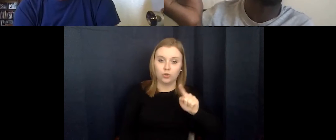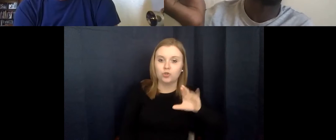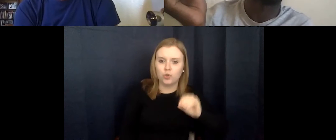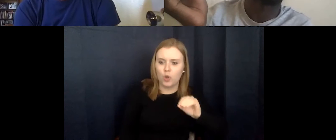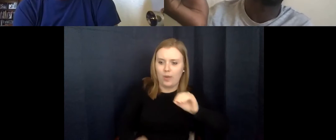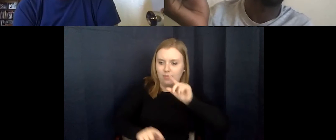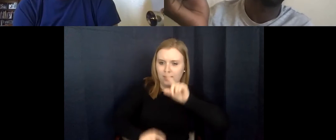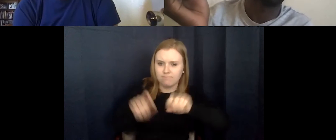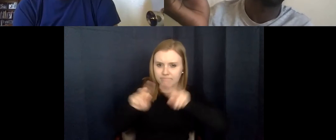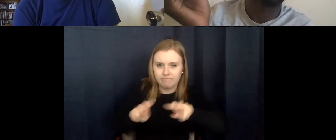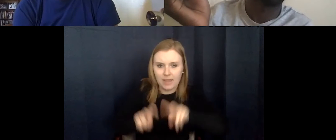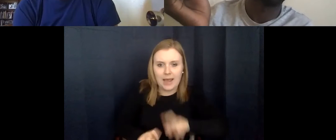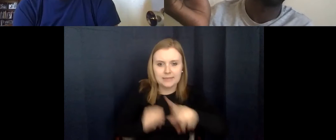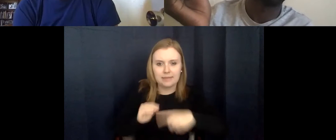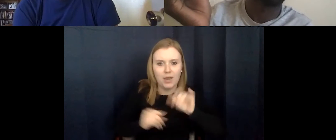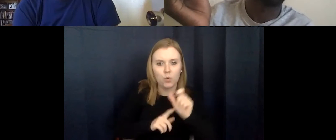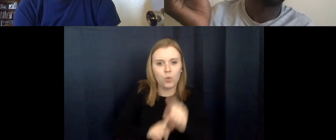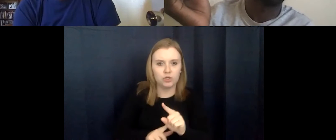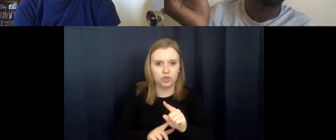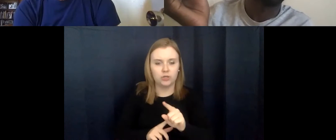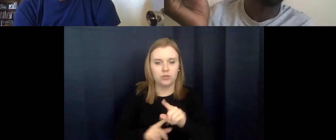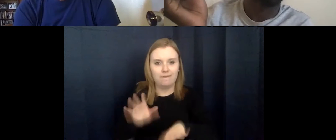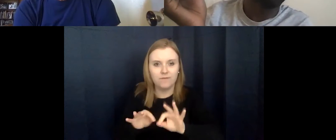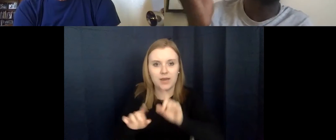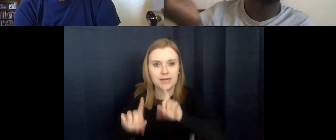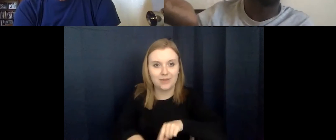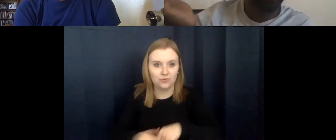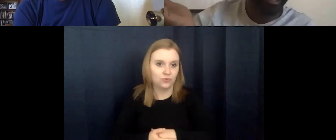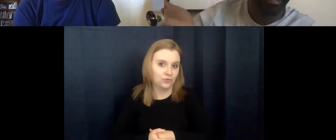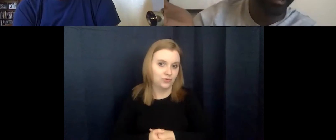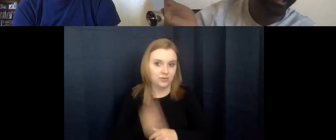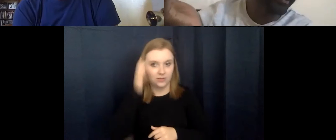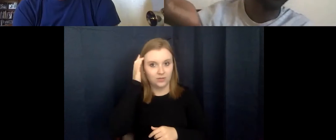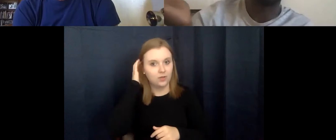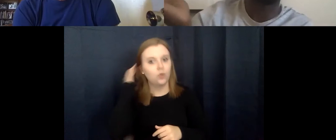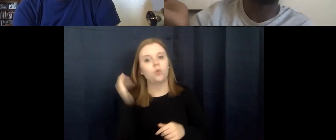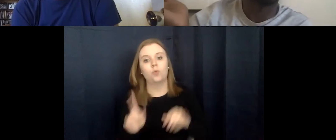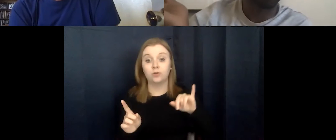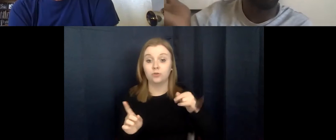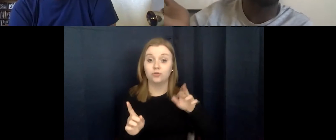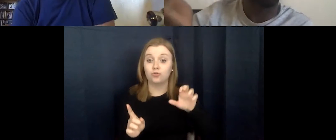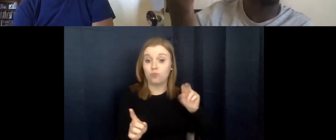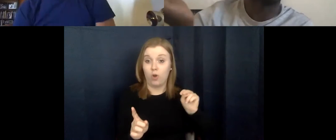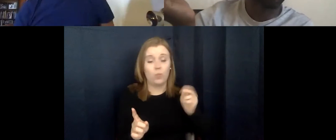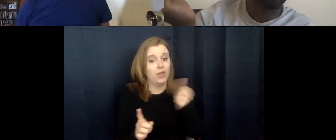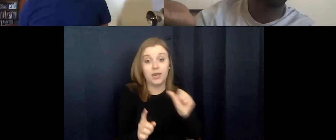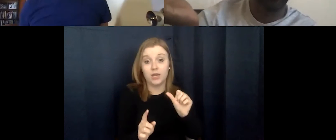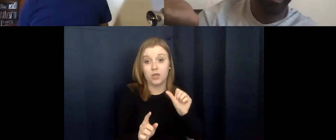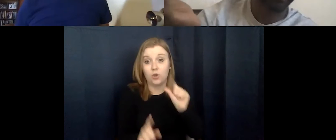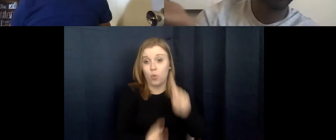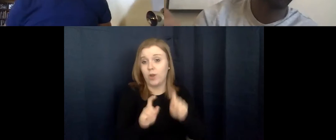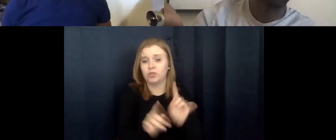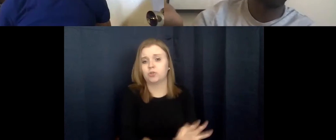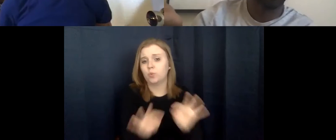make some answers. Well, any question is worth money, and any question